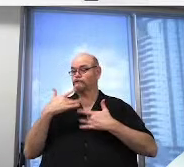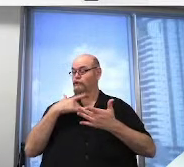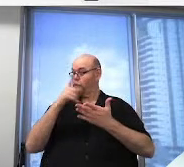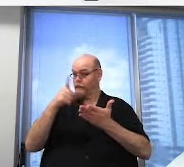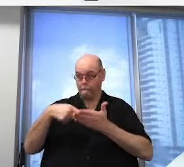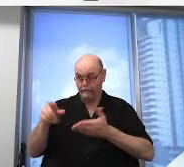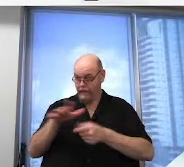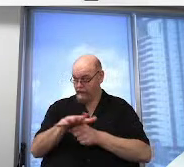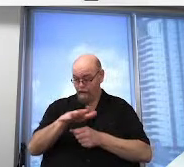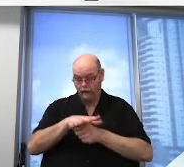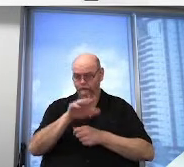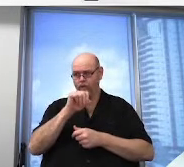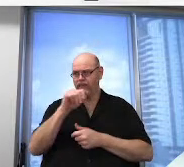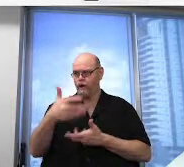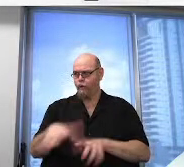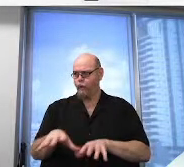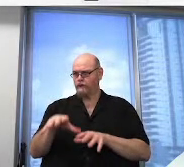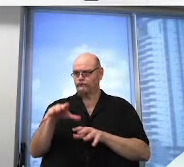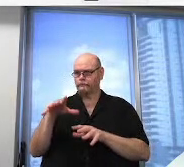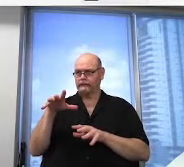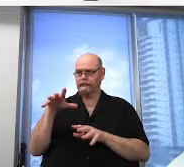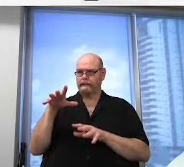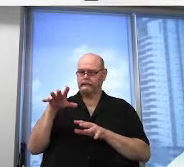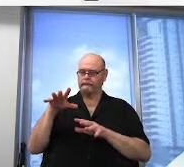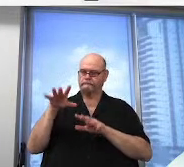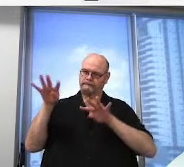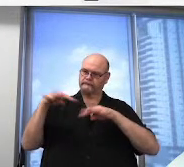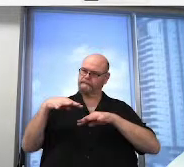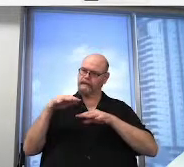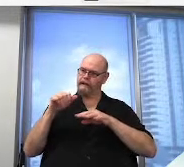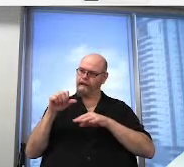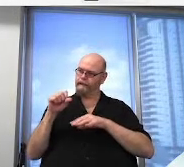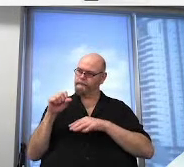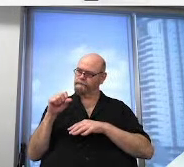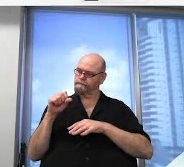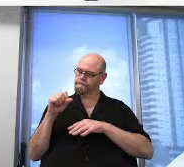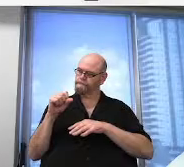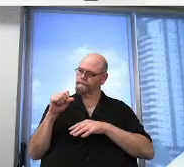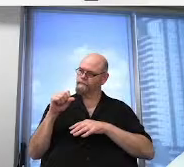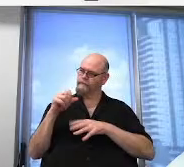they concerned that you're not paying them enough? Are they concerned that they don't want to be seen as